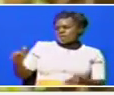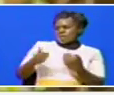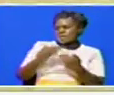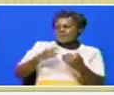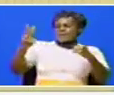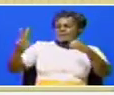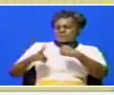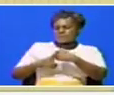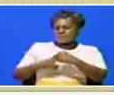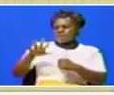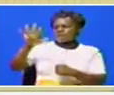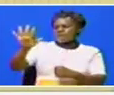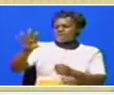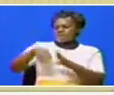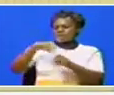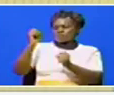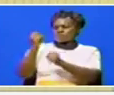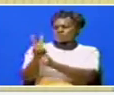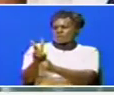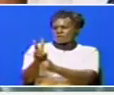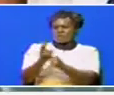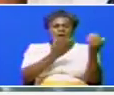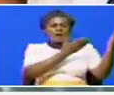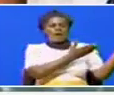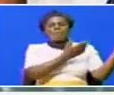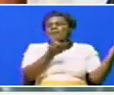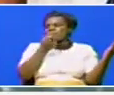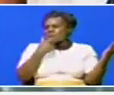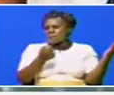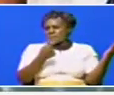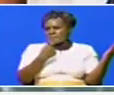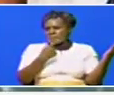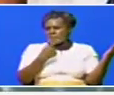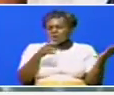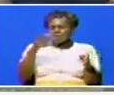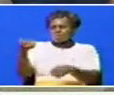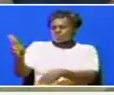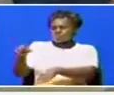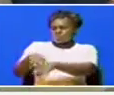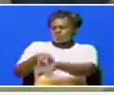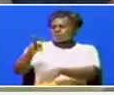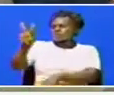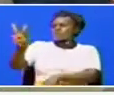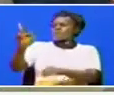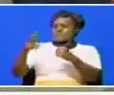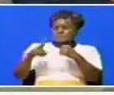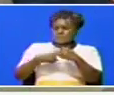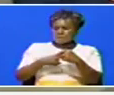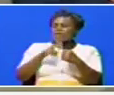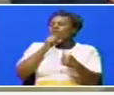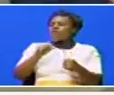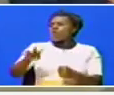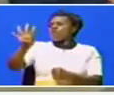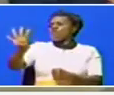7. 5 out of 12 treated at the Ushirika Clinic in Kibra had gunshot wounds. 27, including a